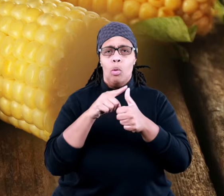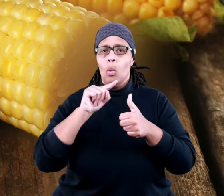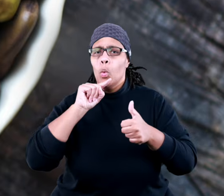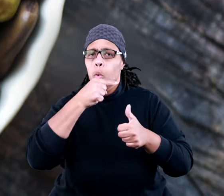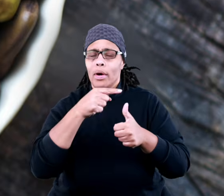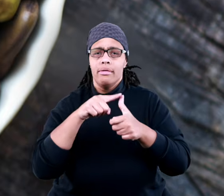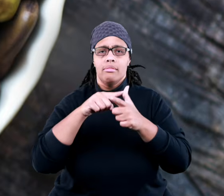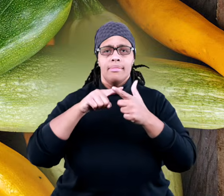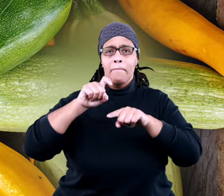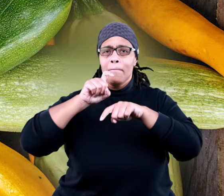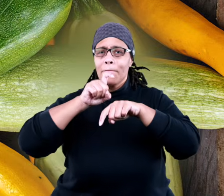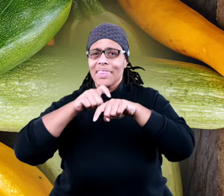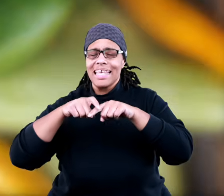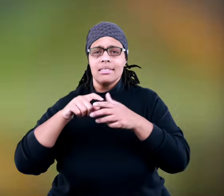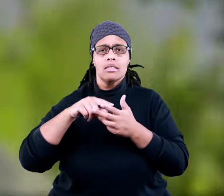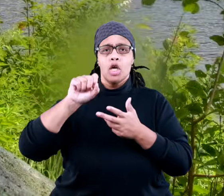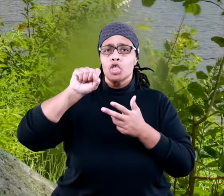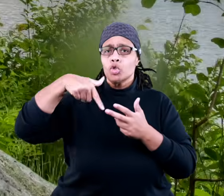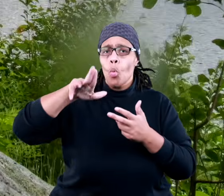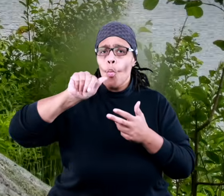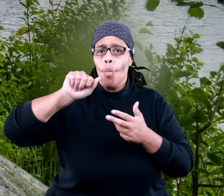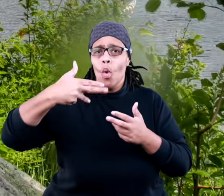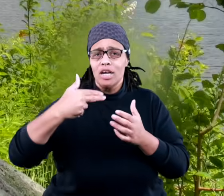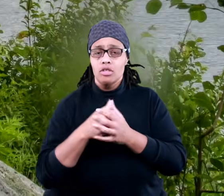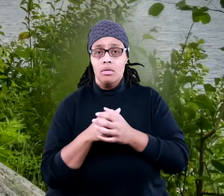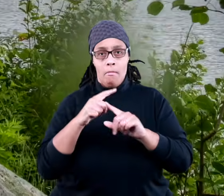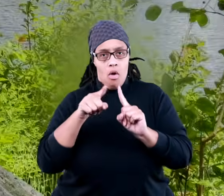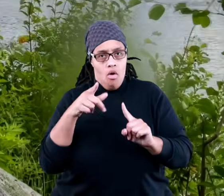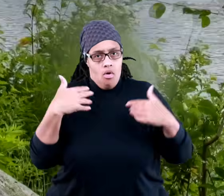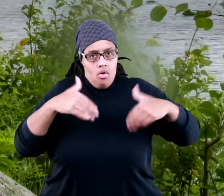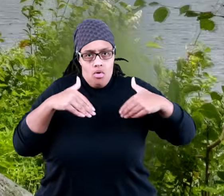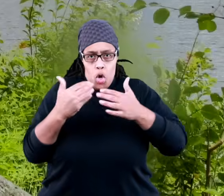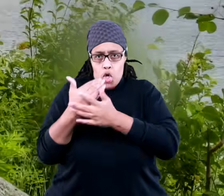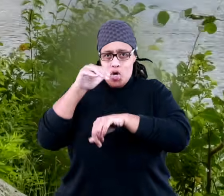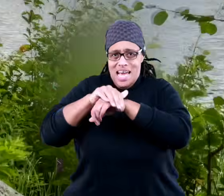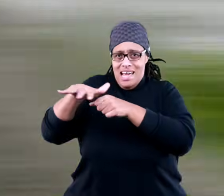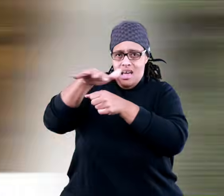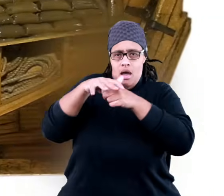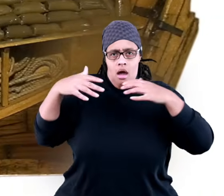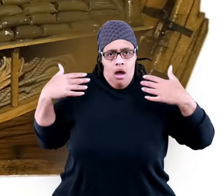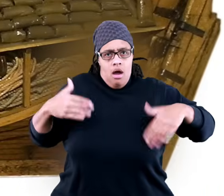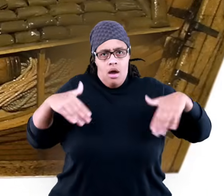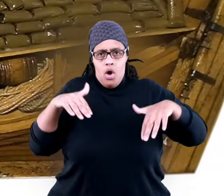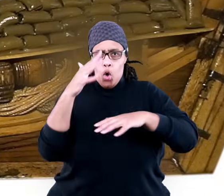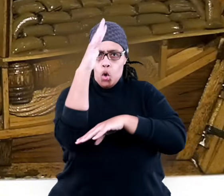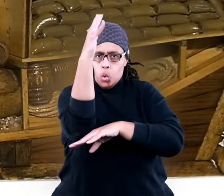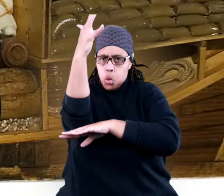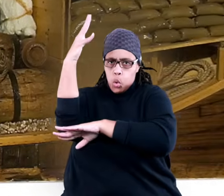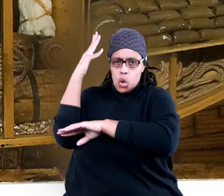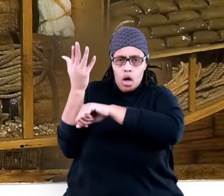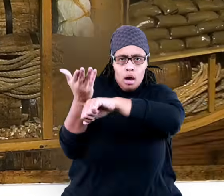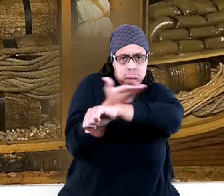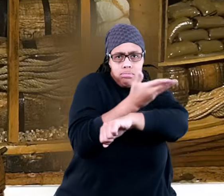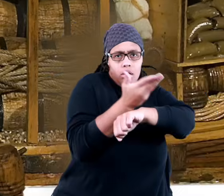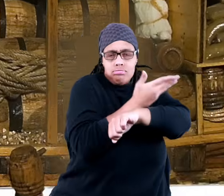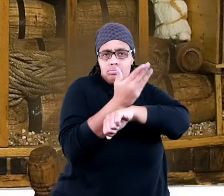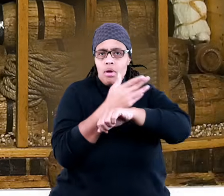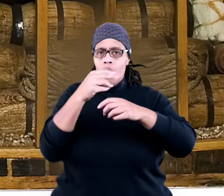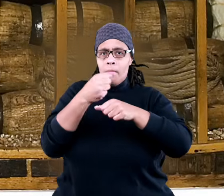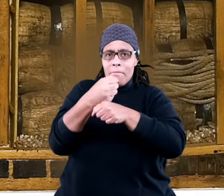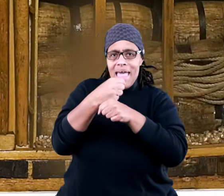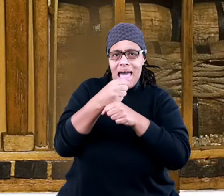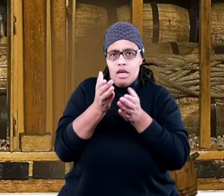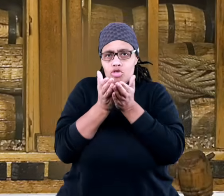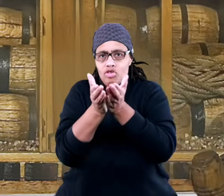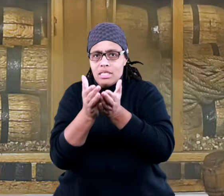Some corn, beans, and squash. The New England area, however, were rich in forests for lumbering and shipbuilding. They